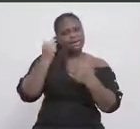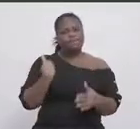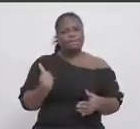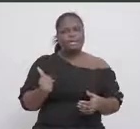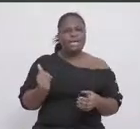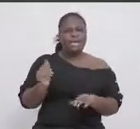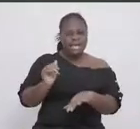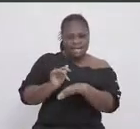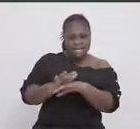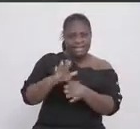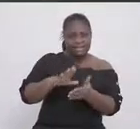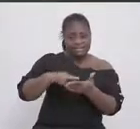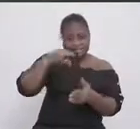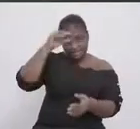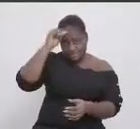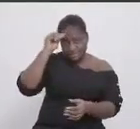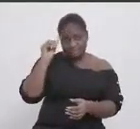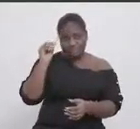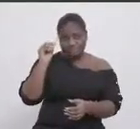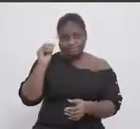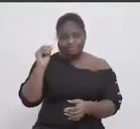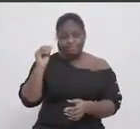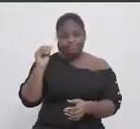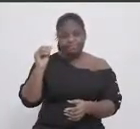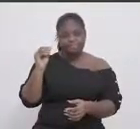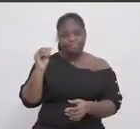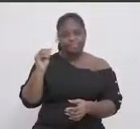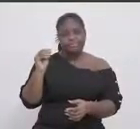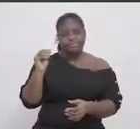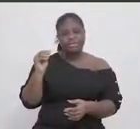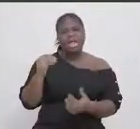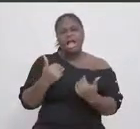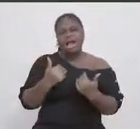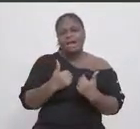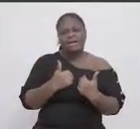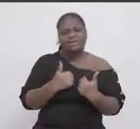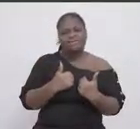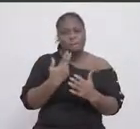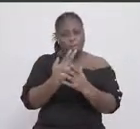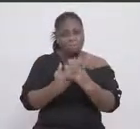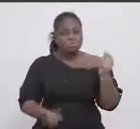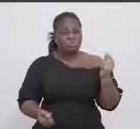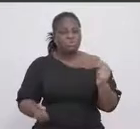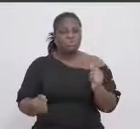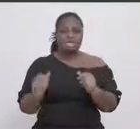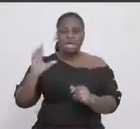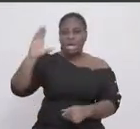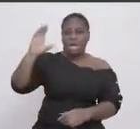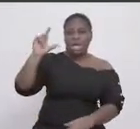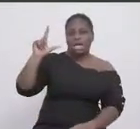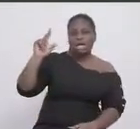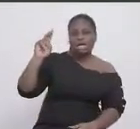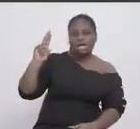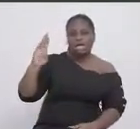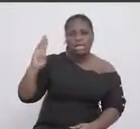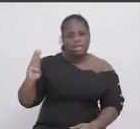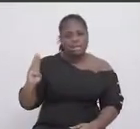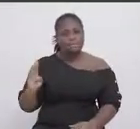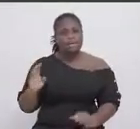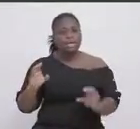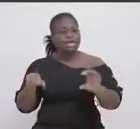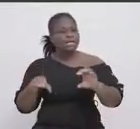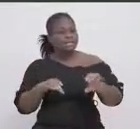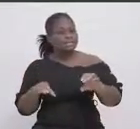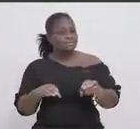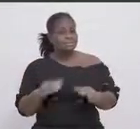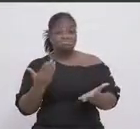early learner institutions. We have both plugged and unplugged activities so that